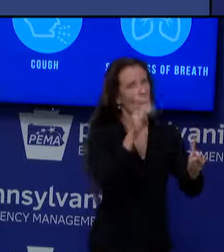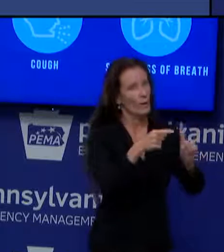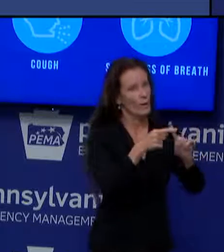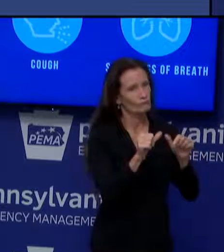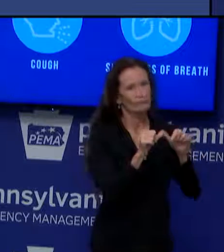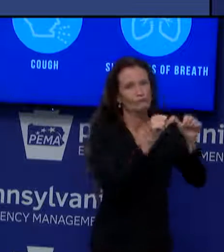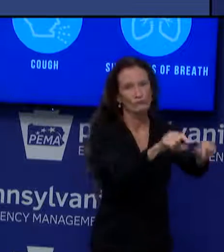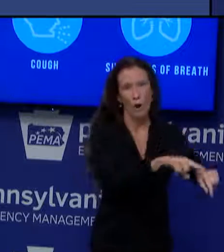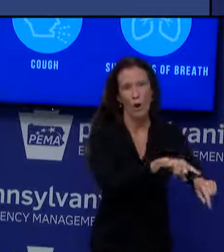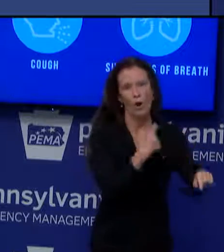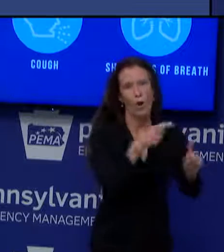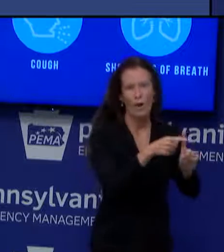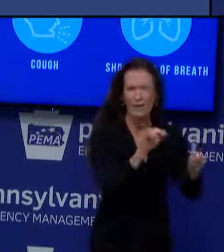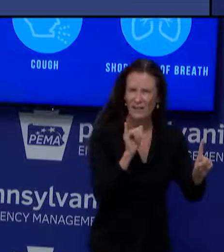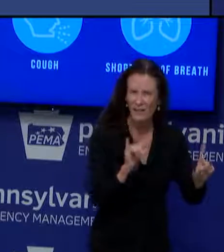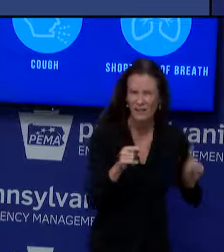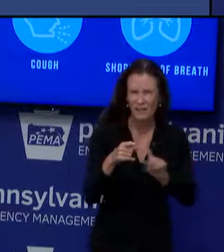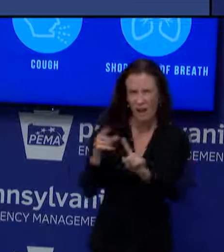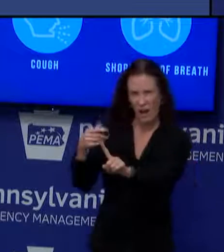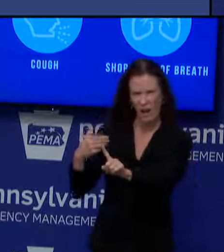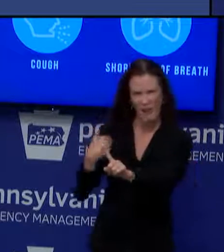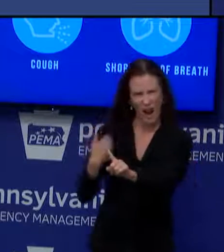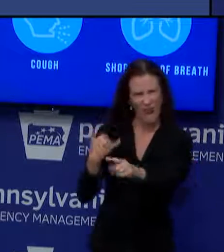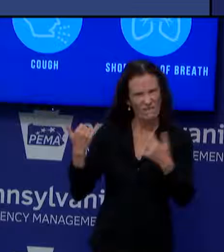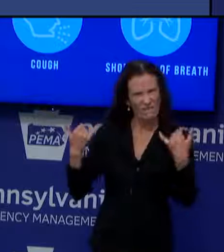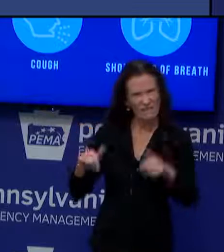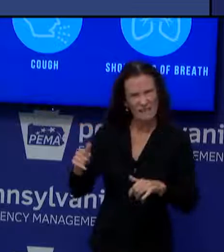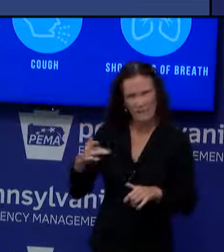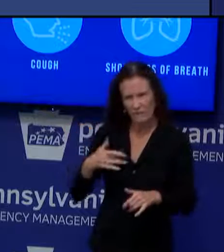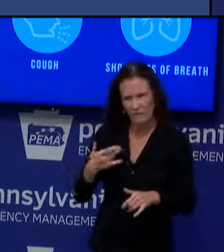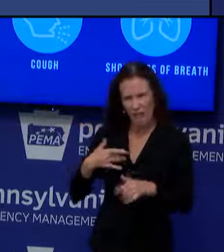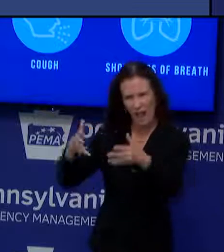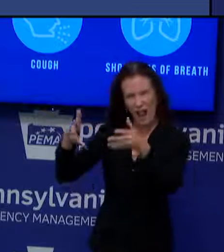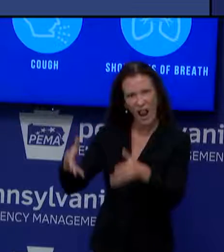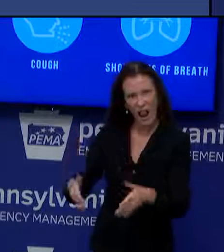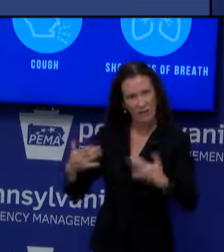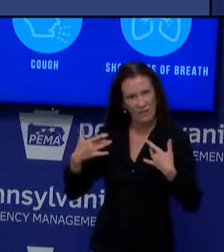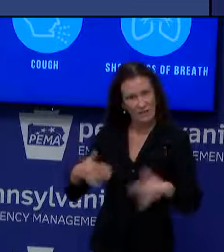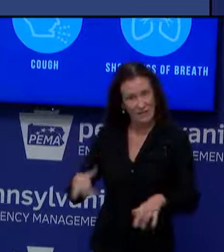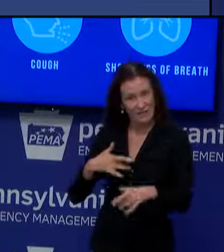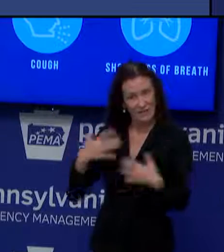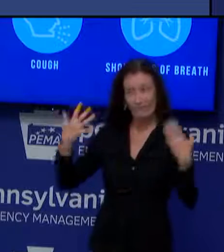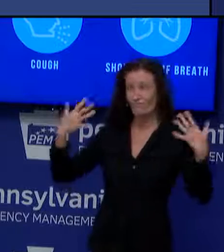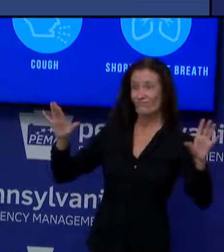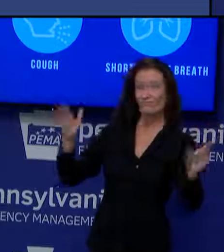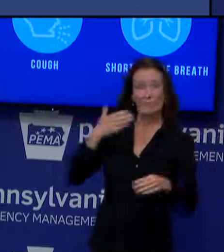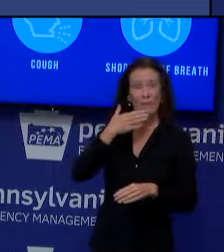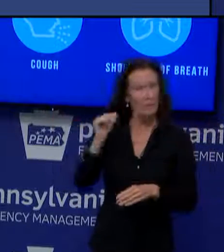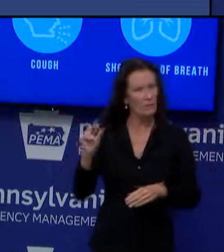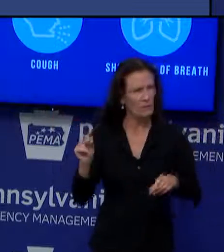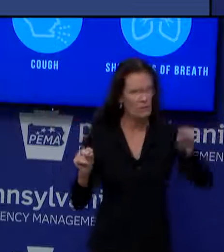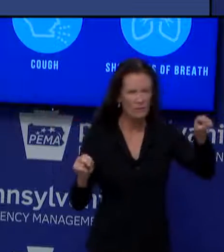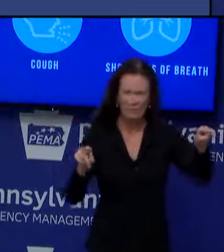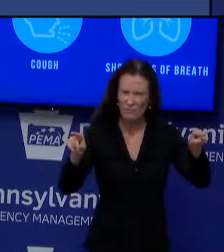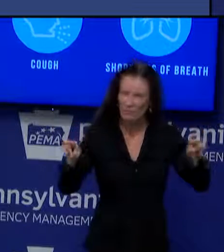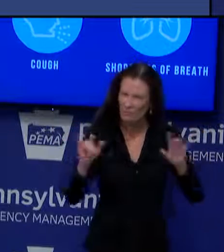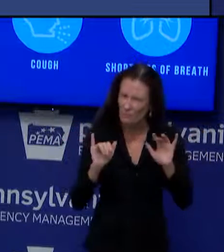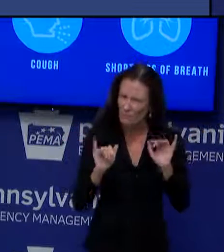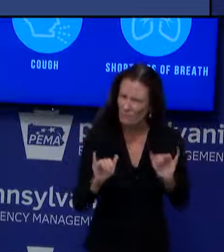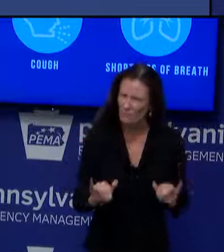and previously healthy. There are hundreds of thousands of Americans who